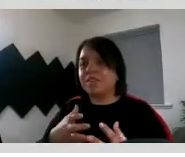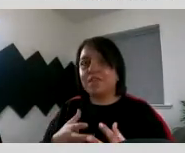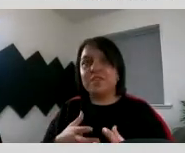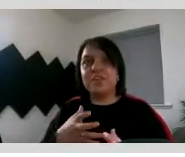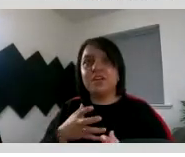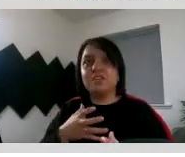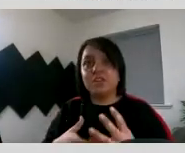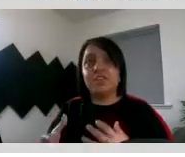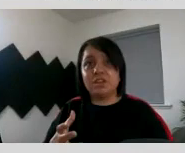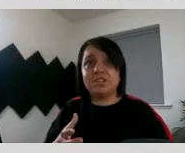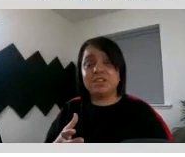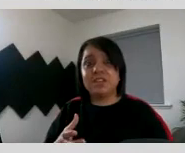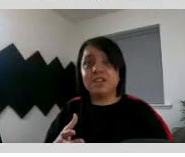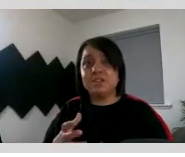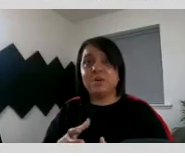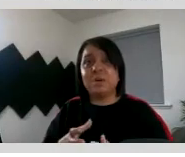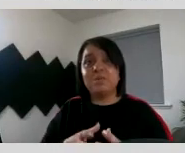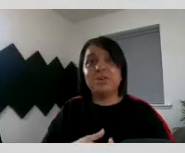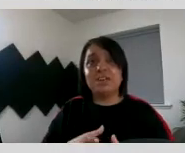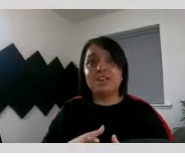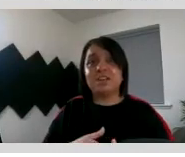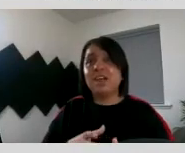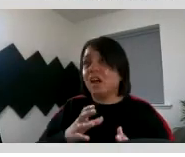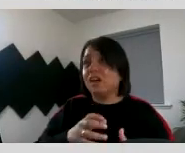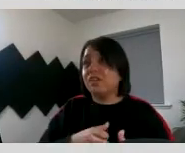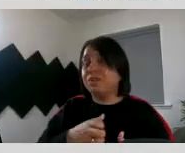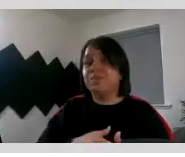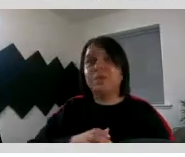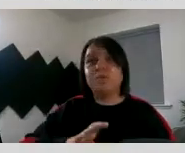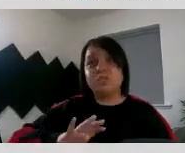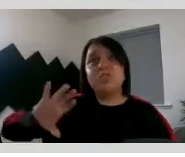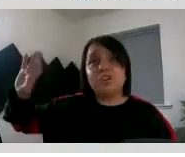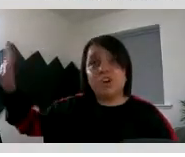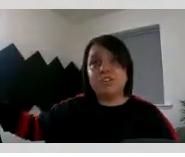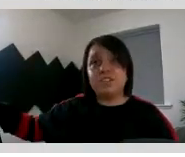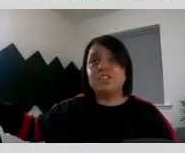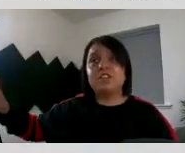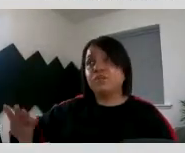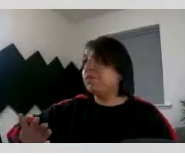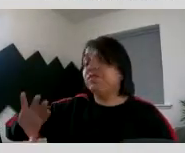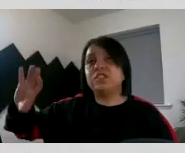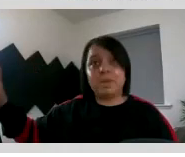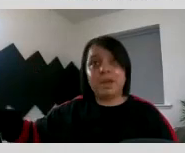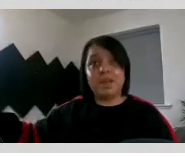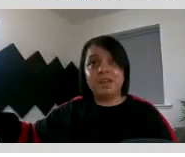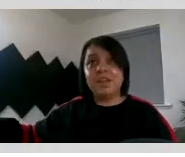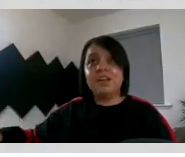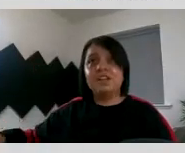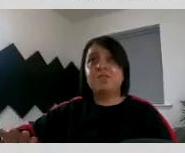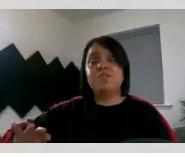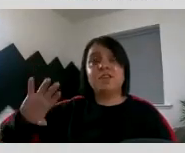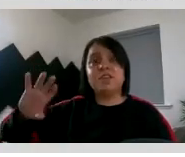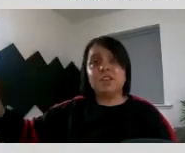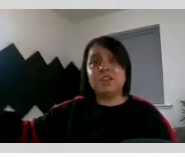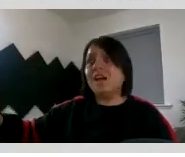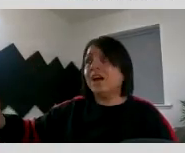is very diverse. There's probably more, like I said, a lot of British people are also moving overseas. They're moving to Spain, they're moving